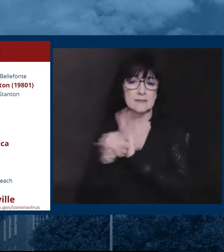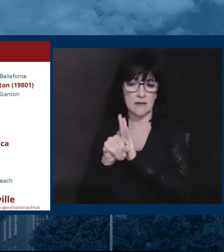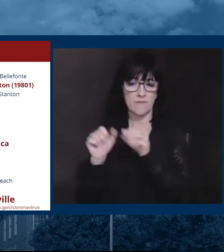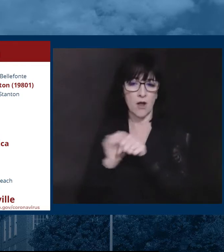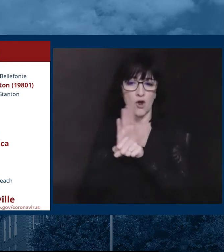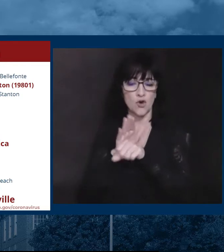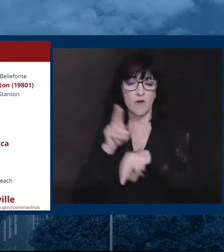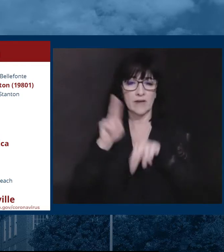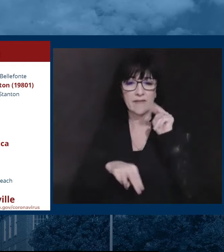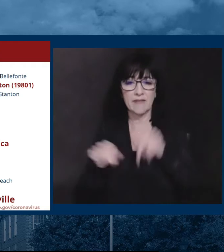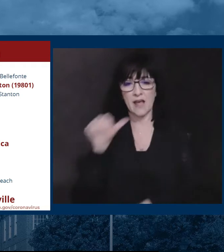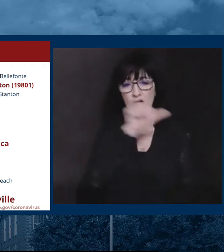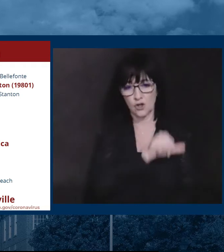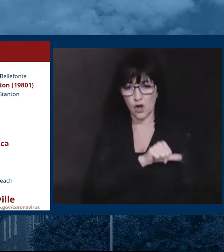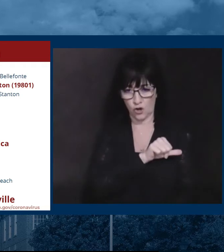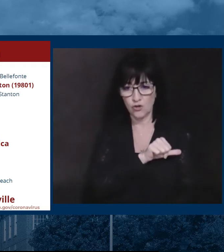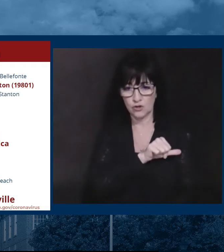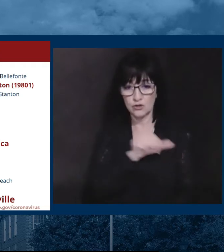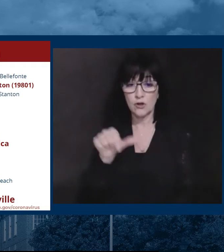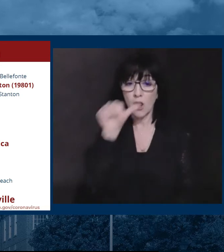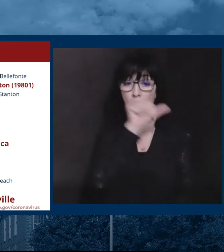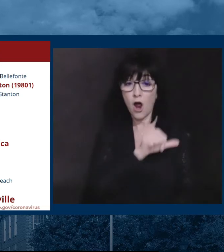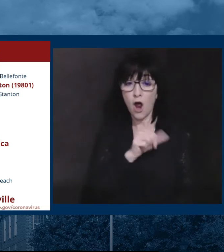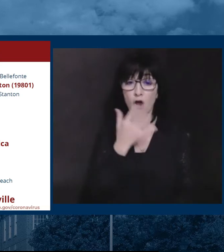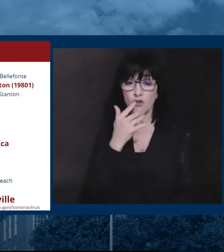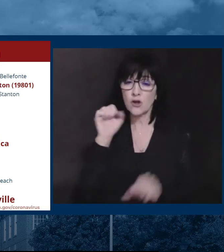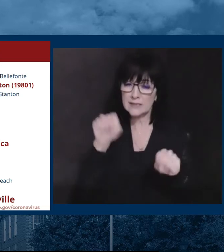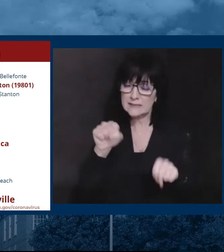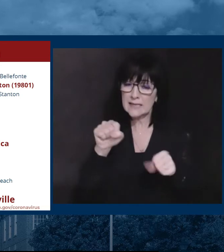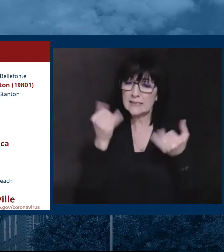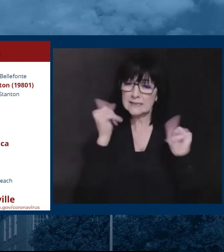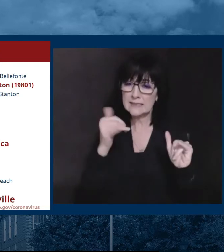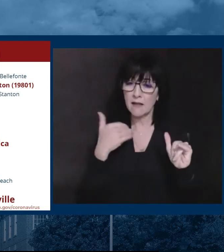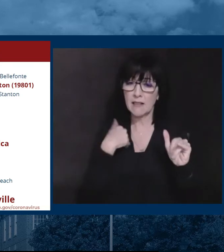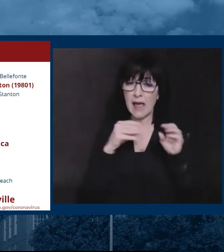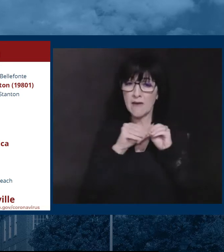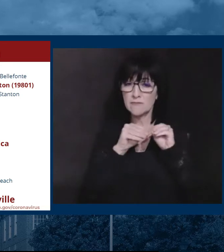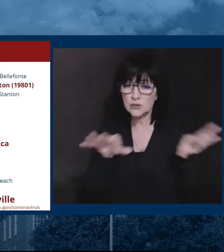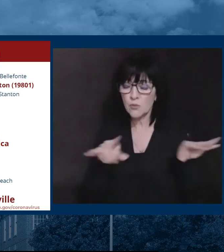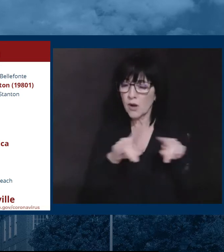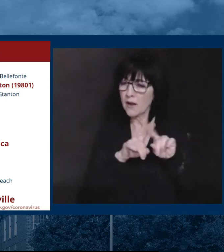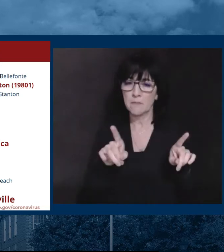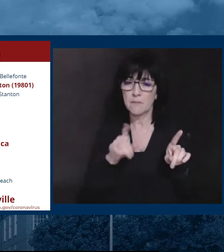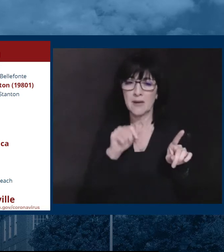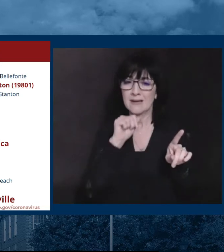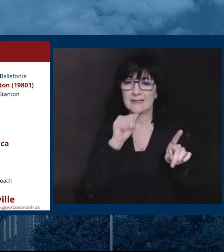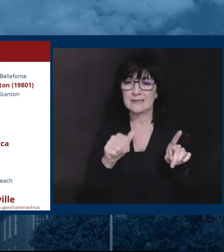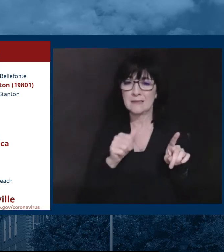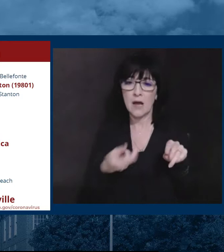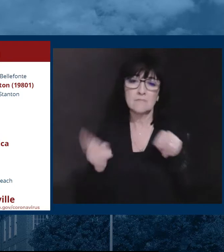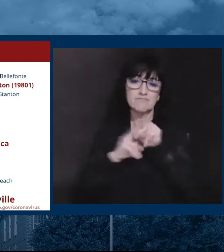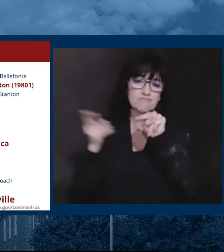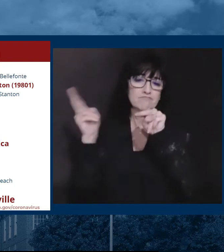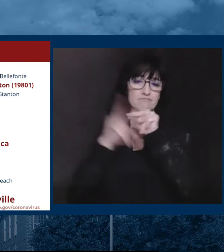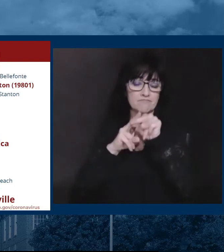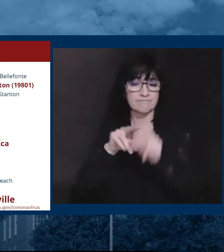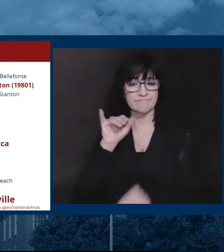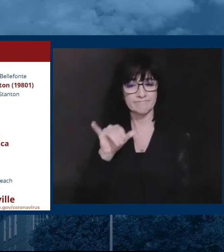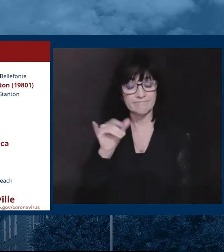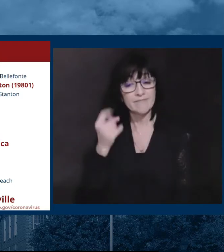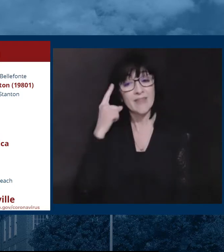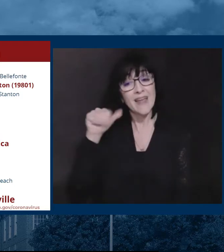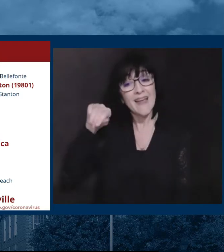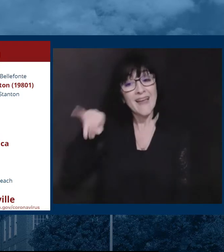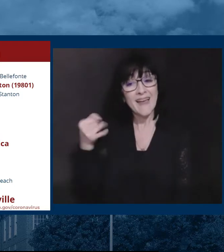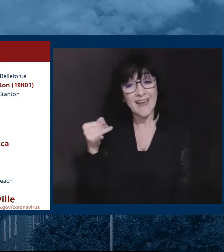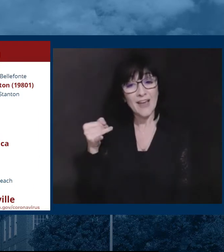statewide. So since AJ's not with us today, I also want to give him a big shout out on the next